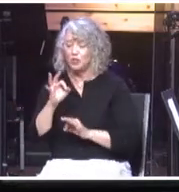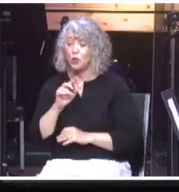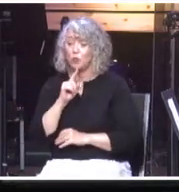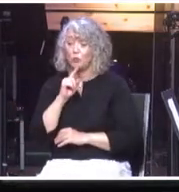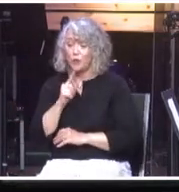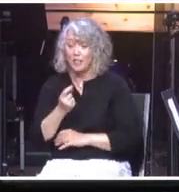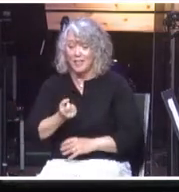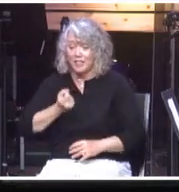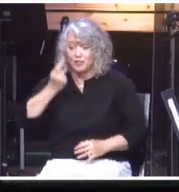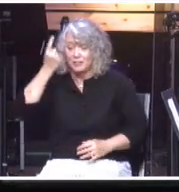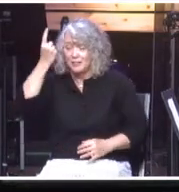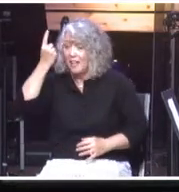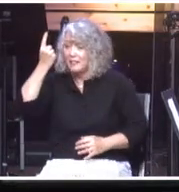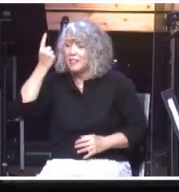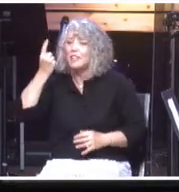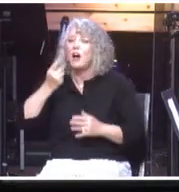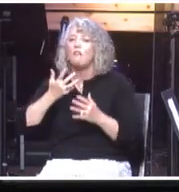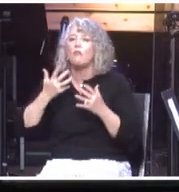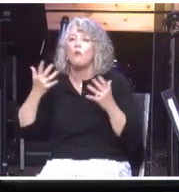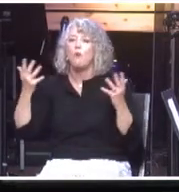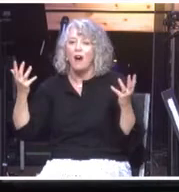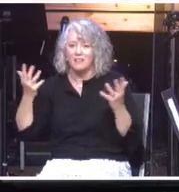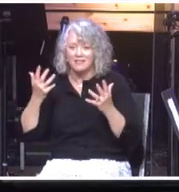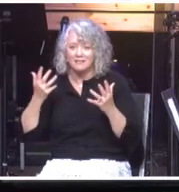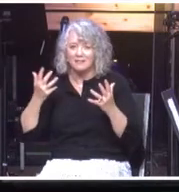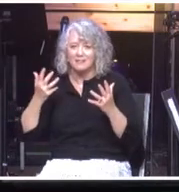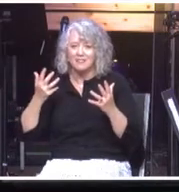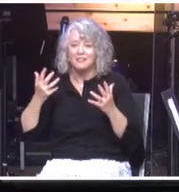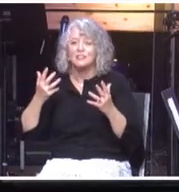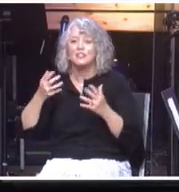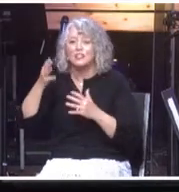realities and realities otherwise unseen.